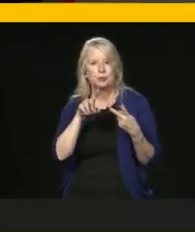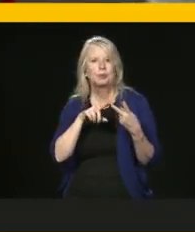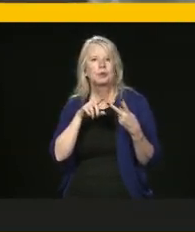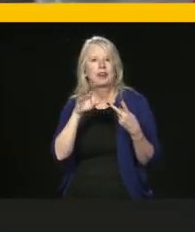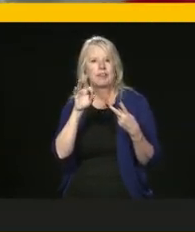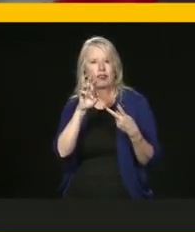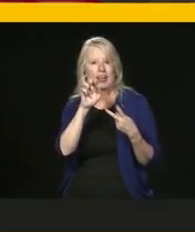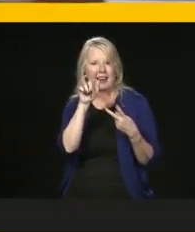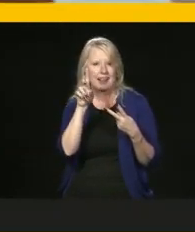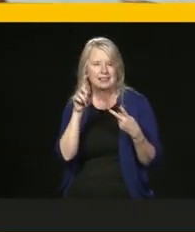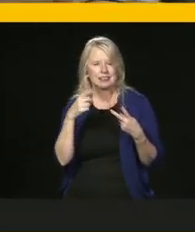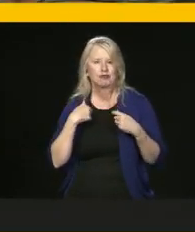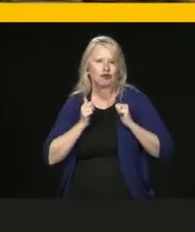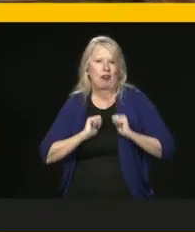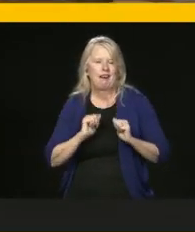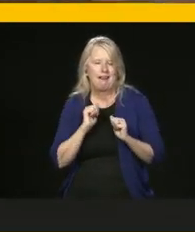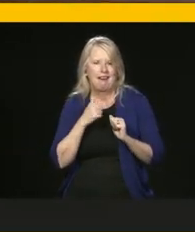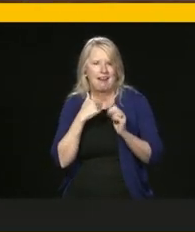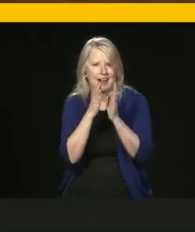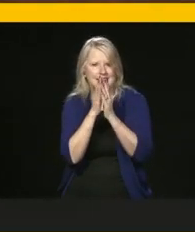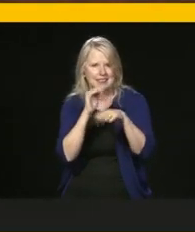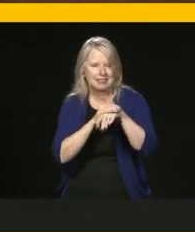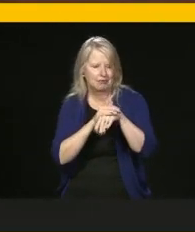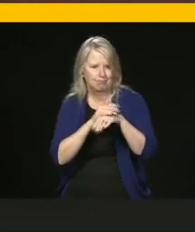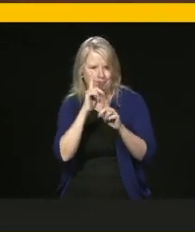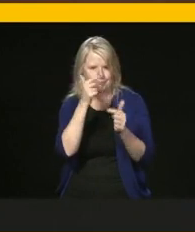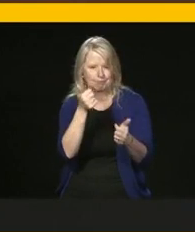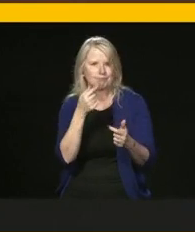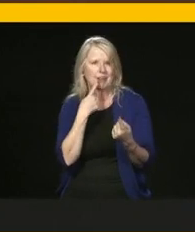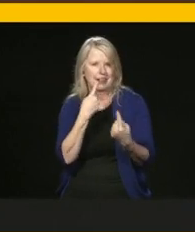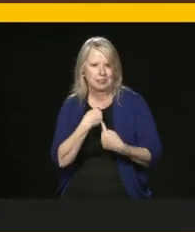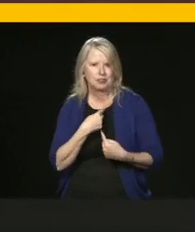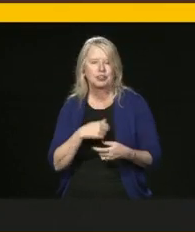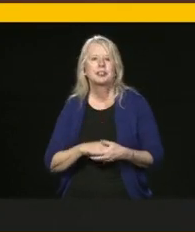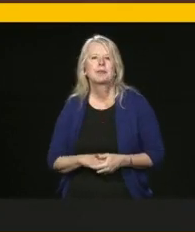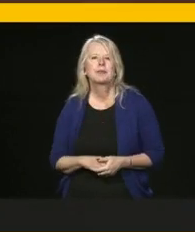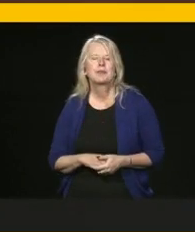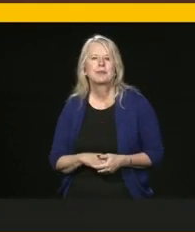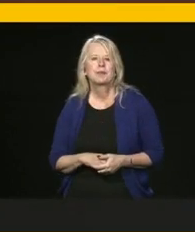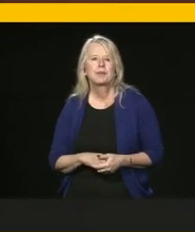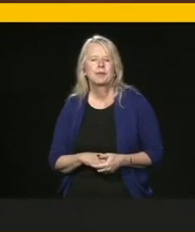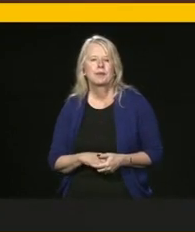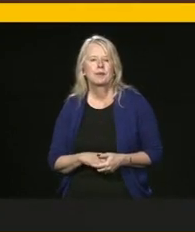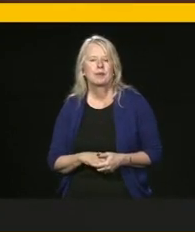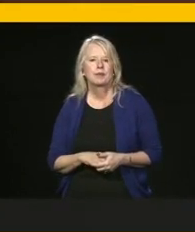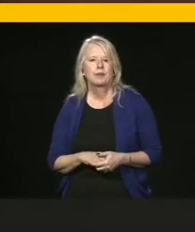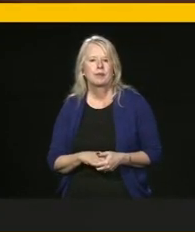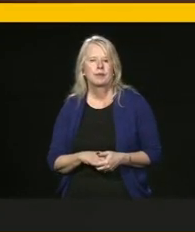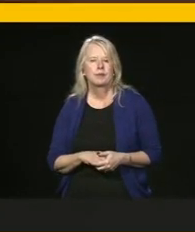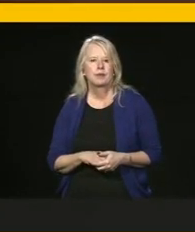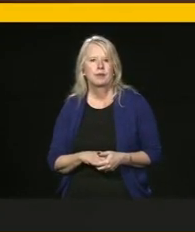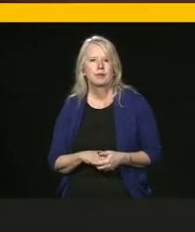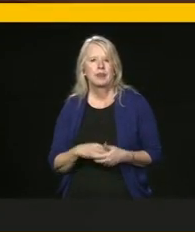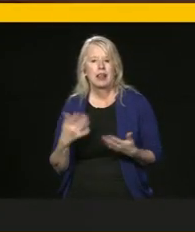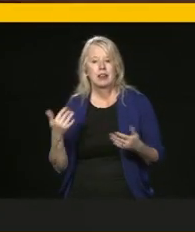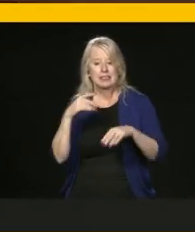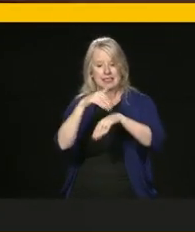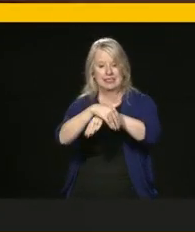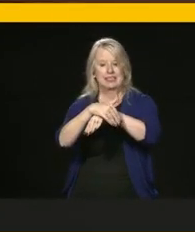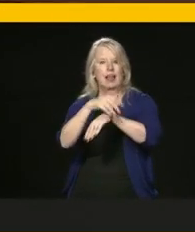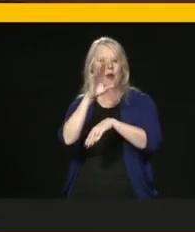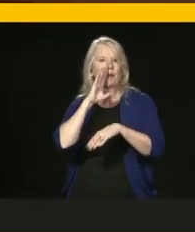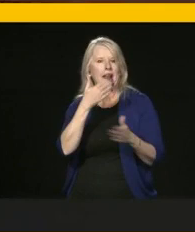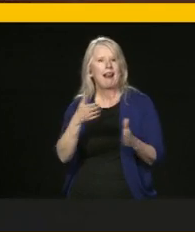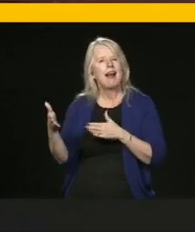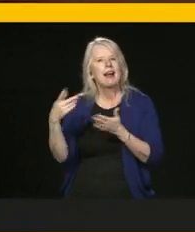take it. So in this conversation tonight with the premiers, what exact signs are you looking for from them to